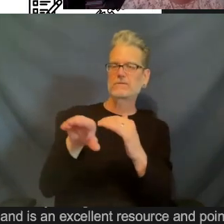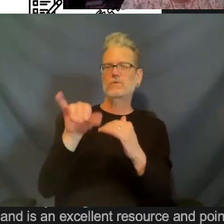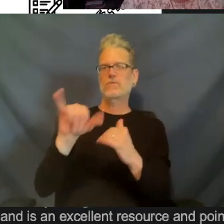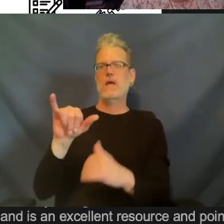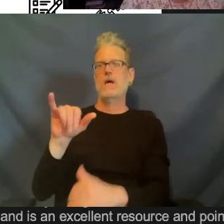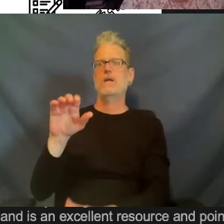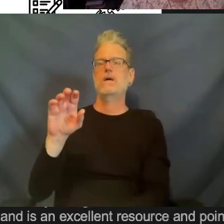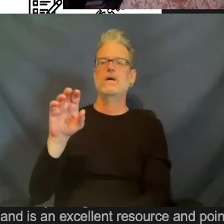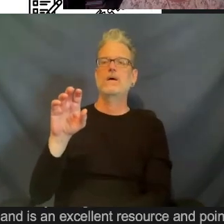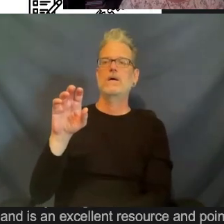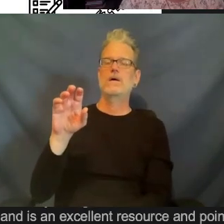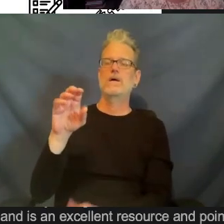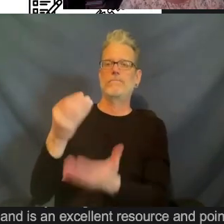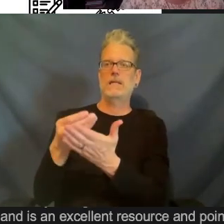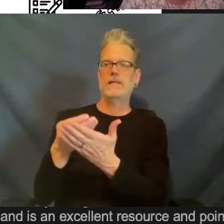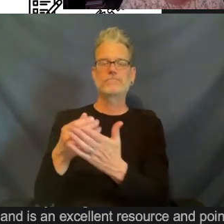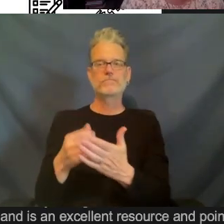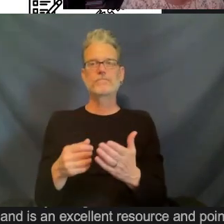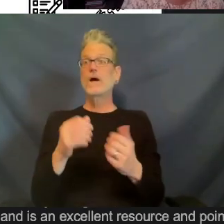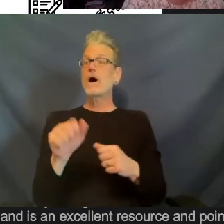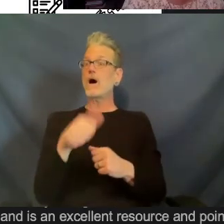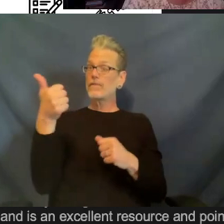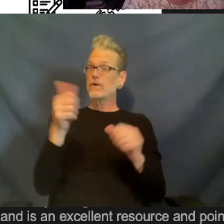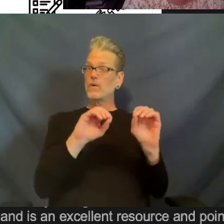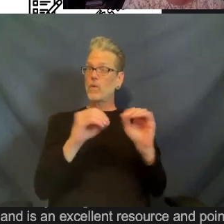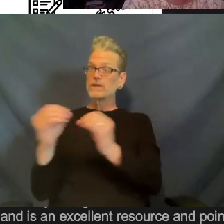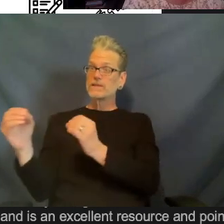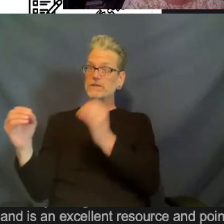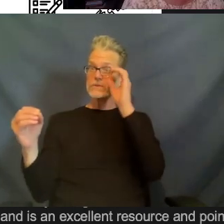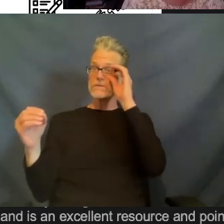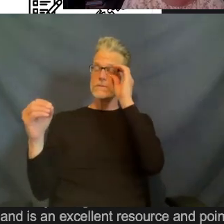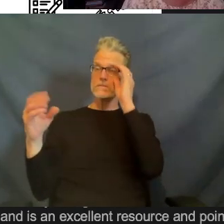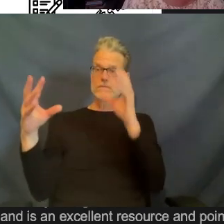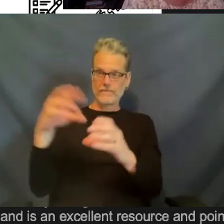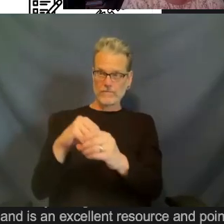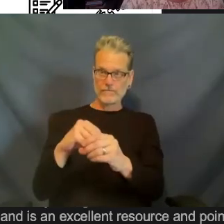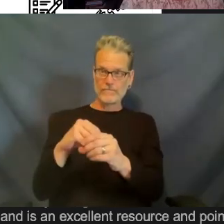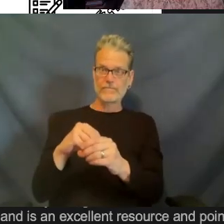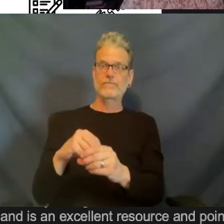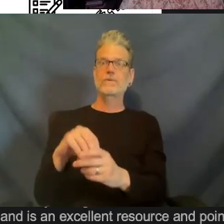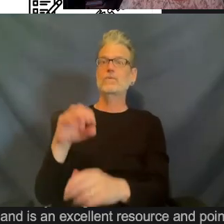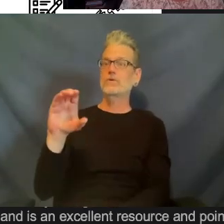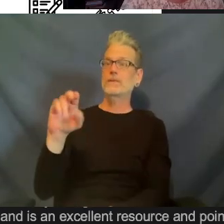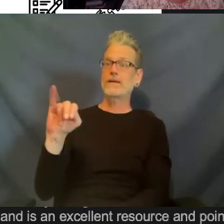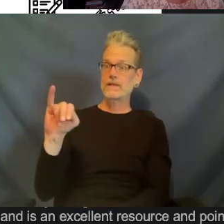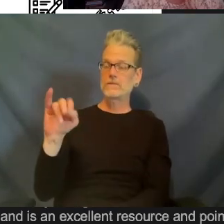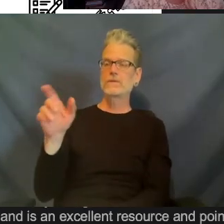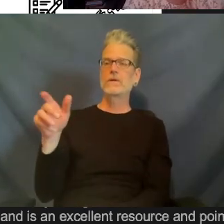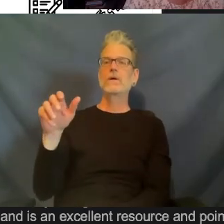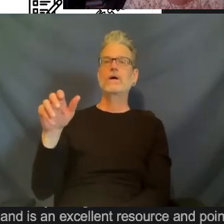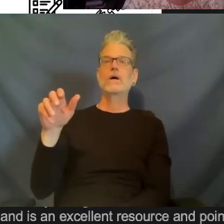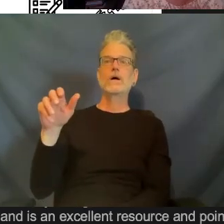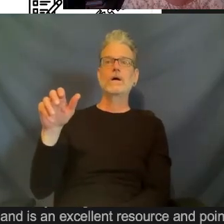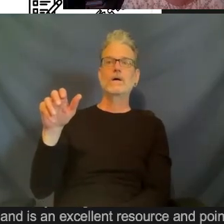money. So the other organizations that are engaged in the Community Navigator Initiative are IANTA, the